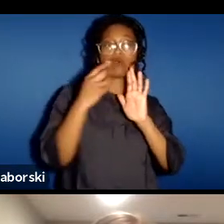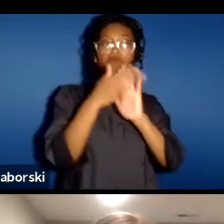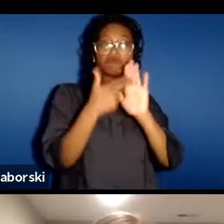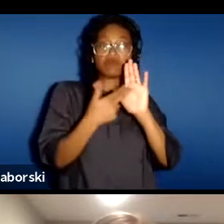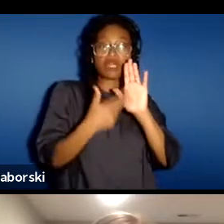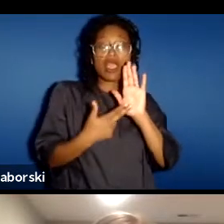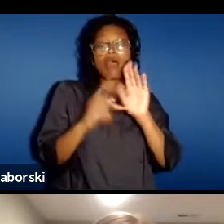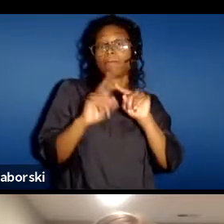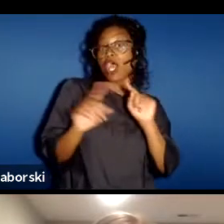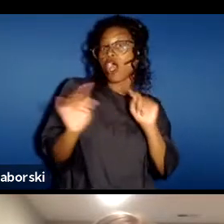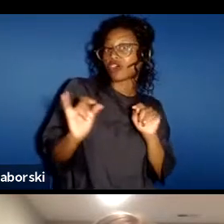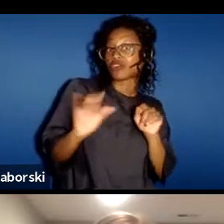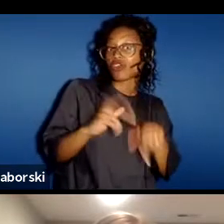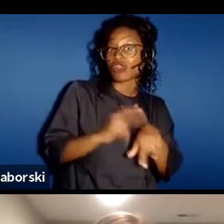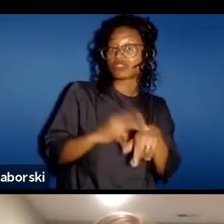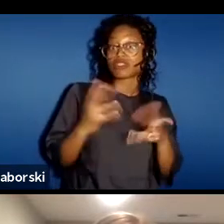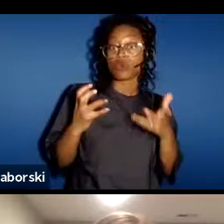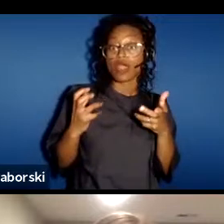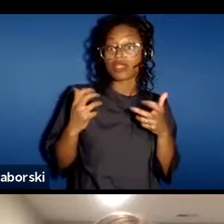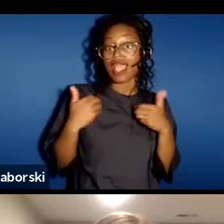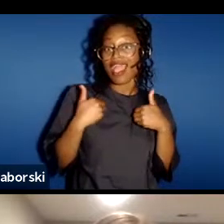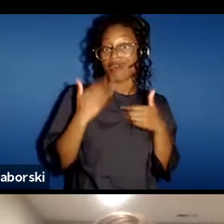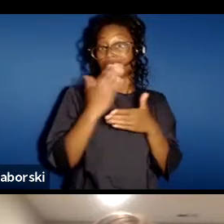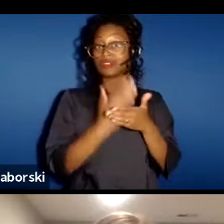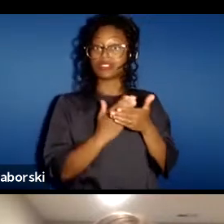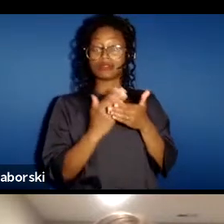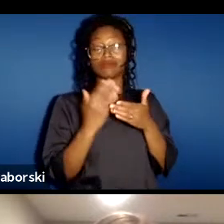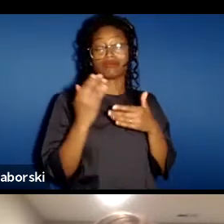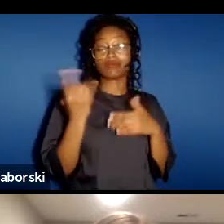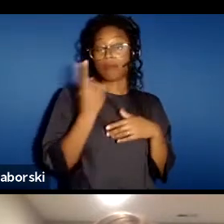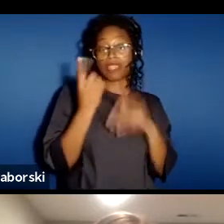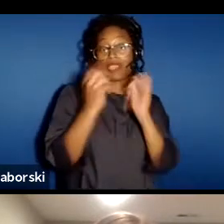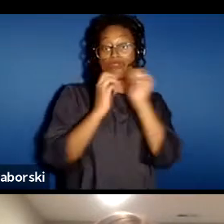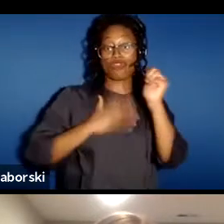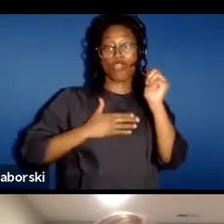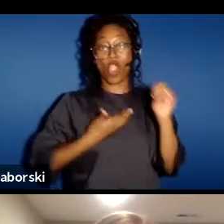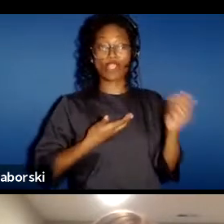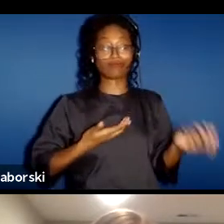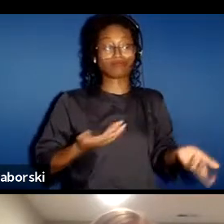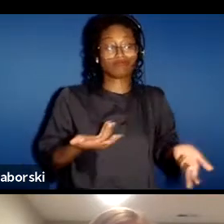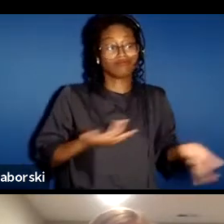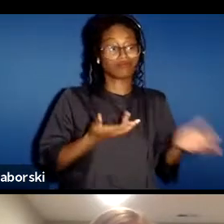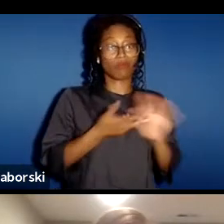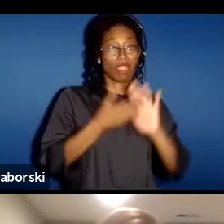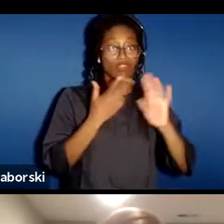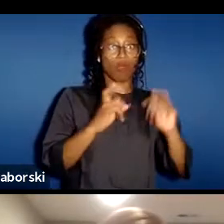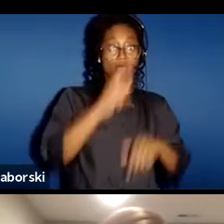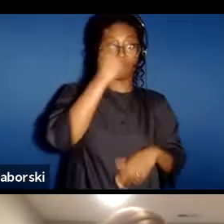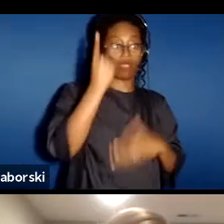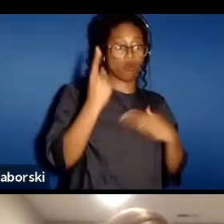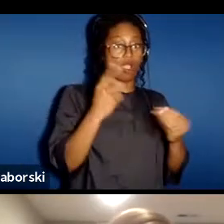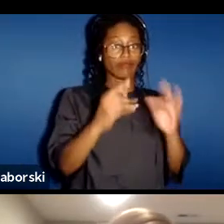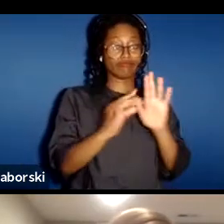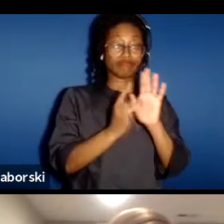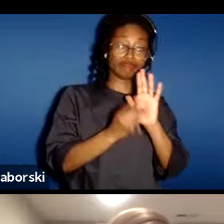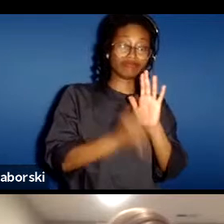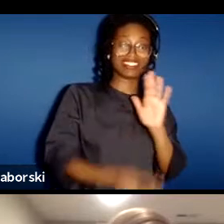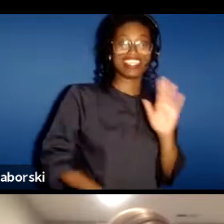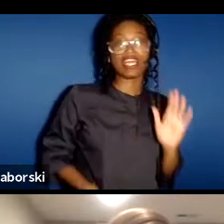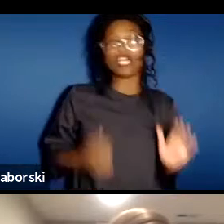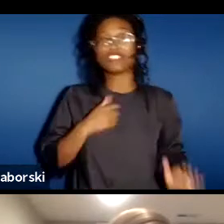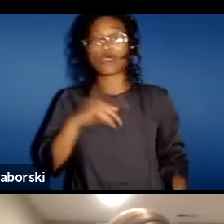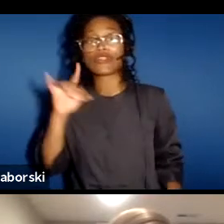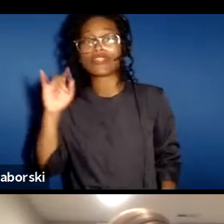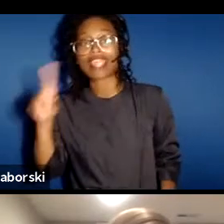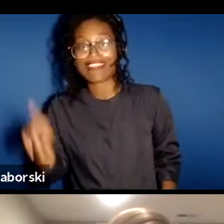label, but of course we also wanted it to have something with our brand. We didn't just want a black and white label. We did not, I'm sorry, David